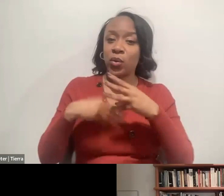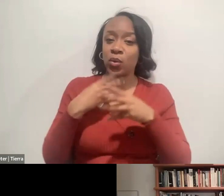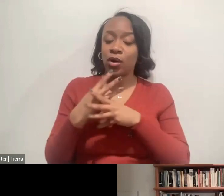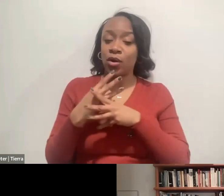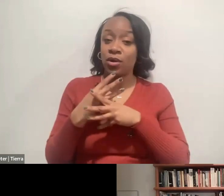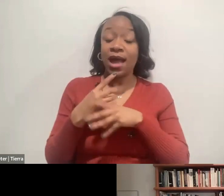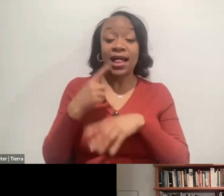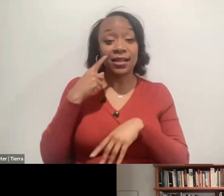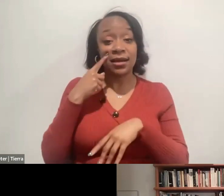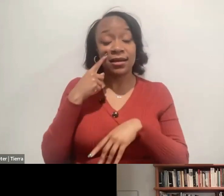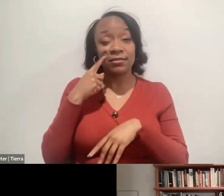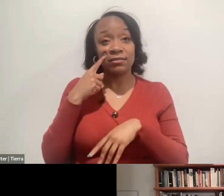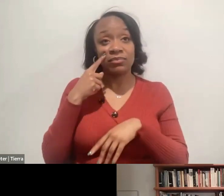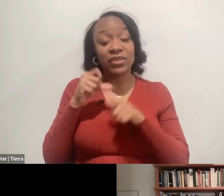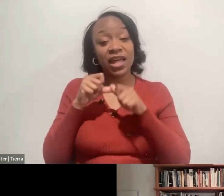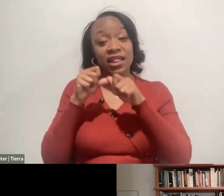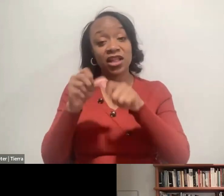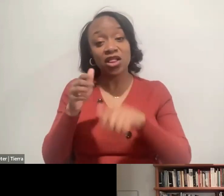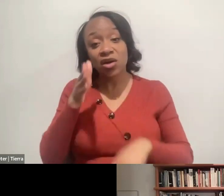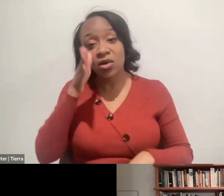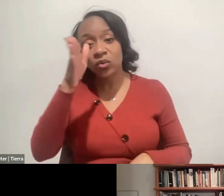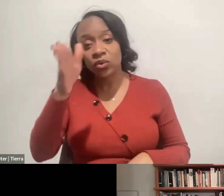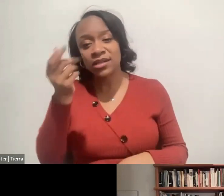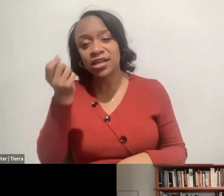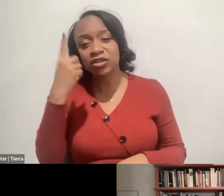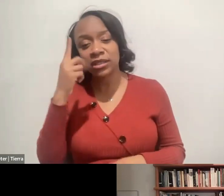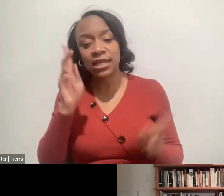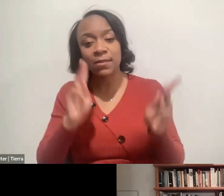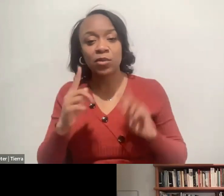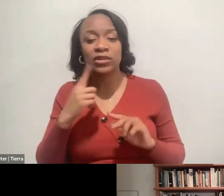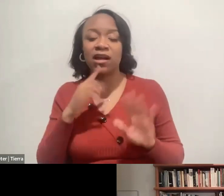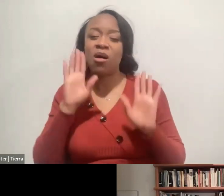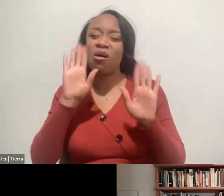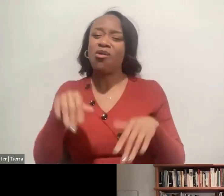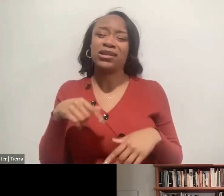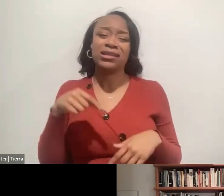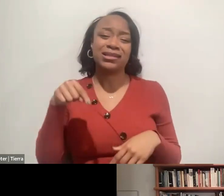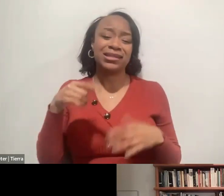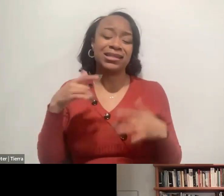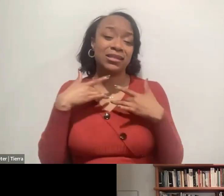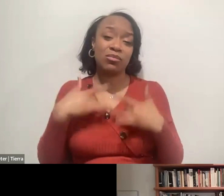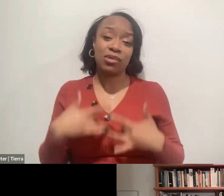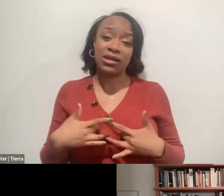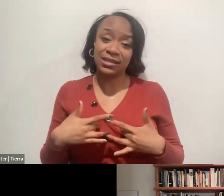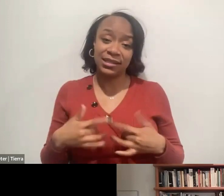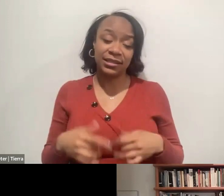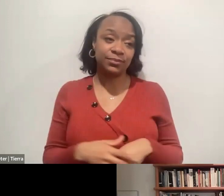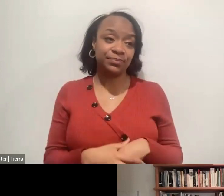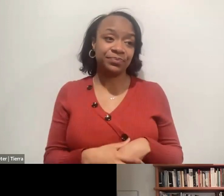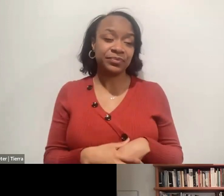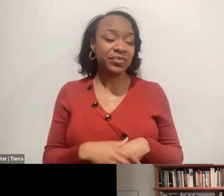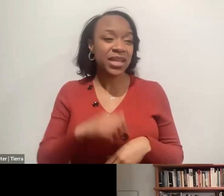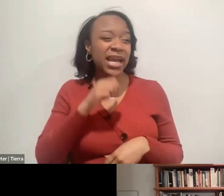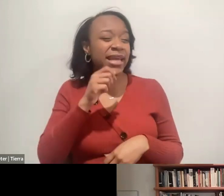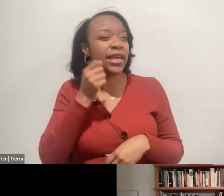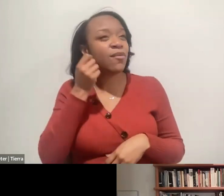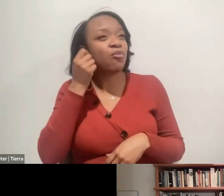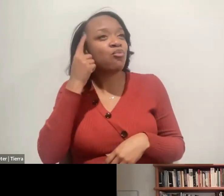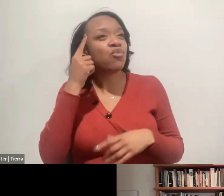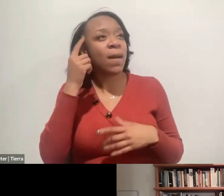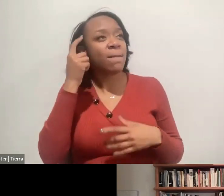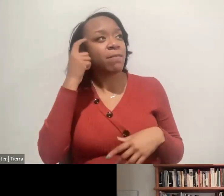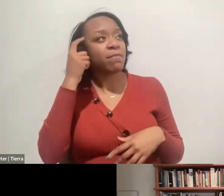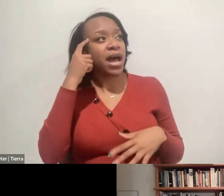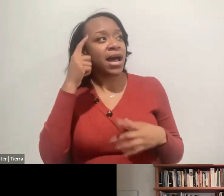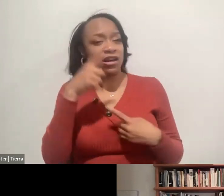think while it's understandable that people will say, this is too depressing, I can't wrap my mind around it,